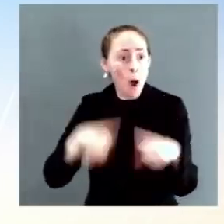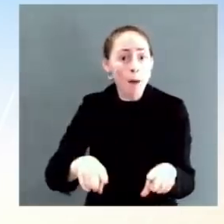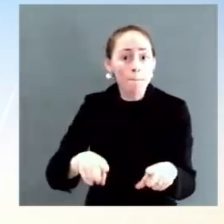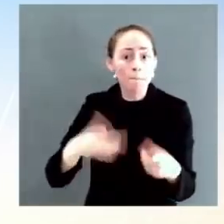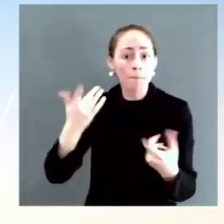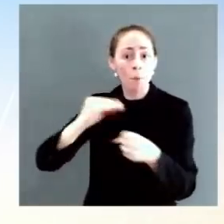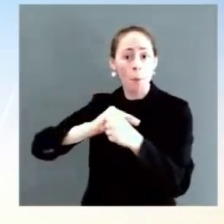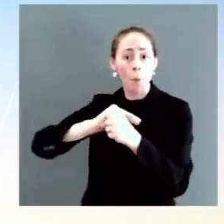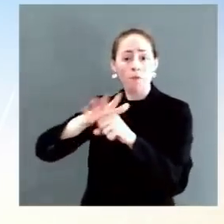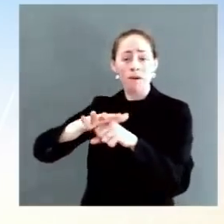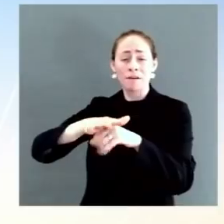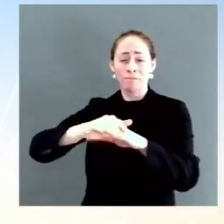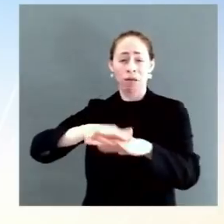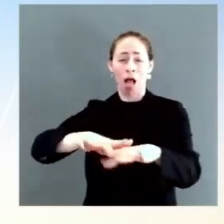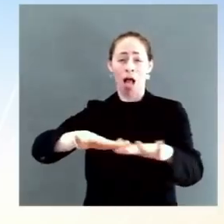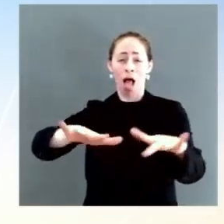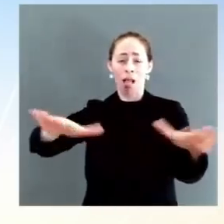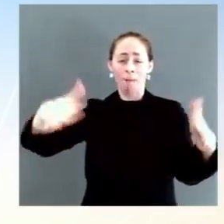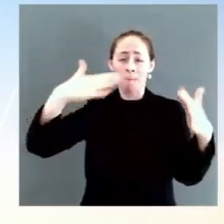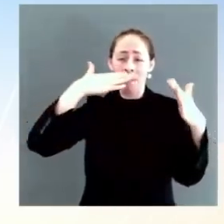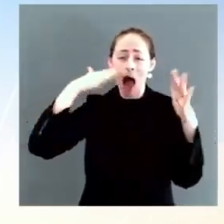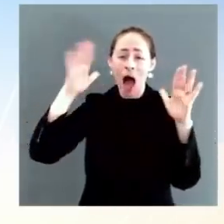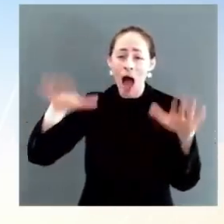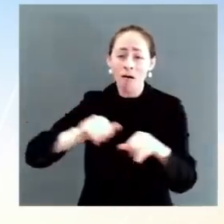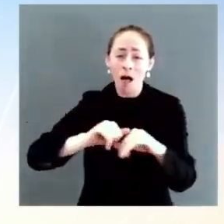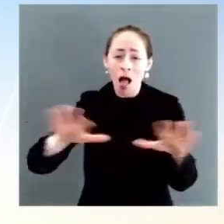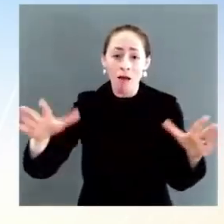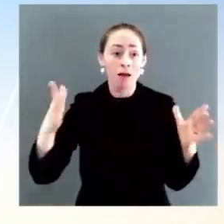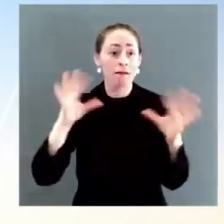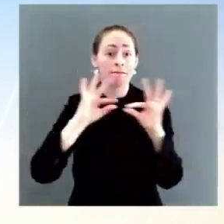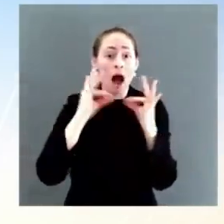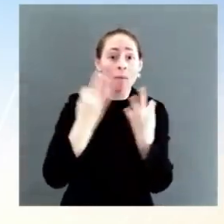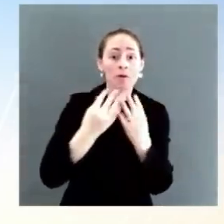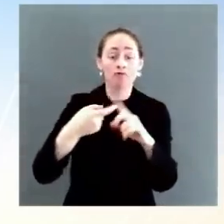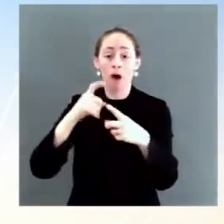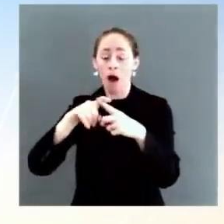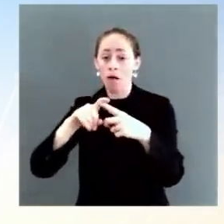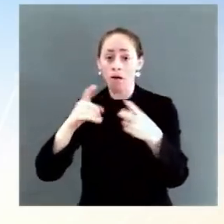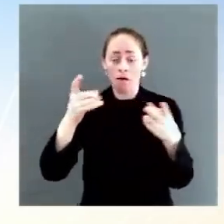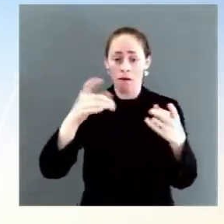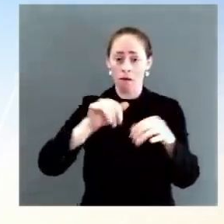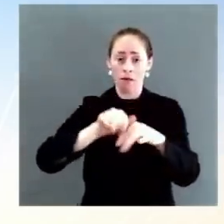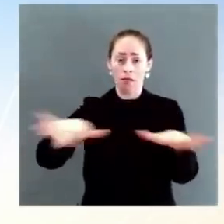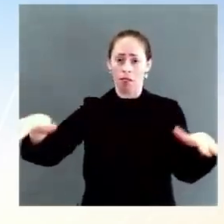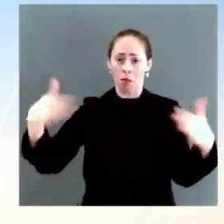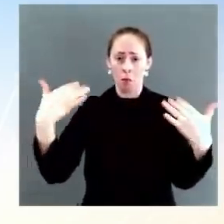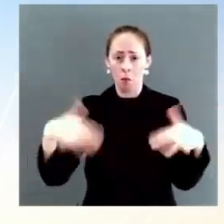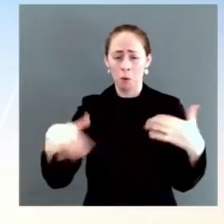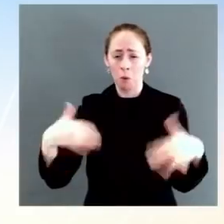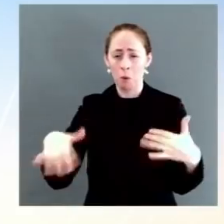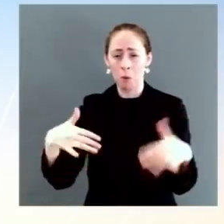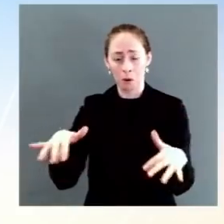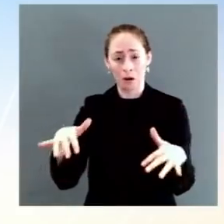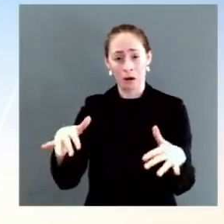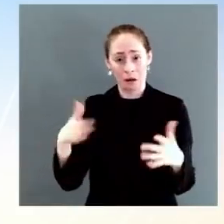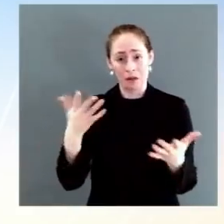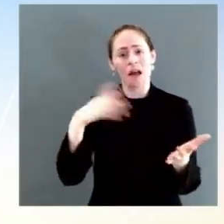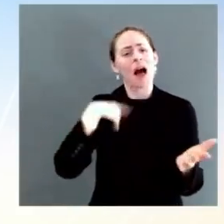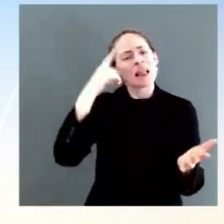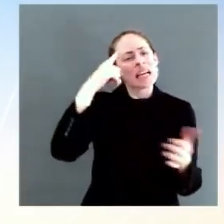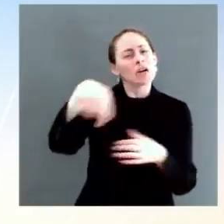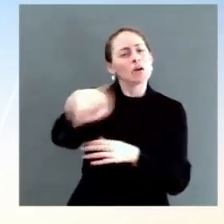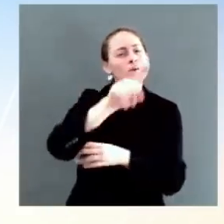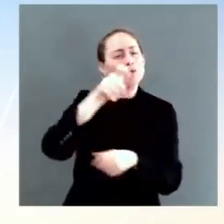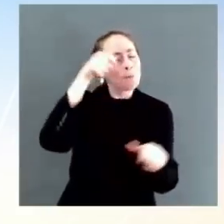to assert that on society. So I don't think that should be lost on us as we're looking at these reports this morning either.